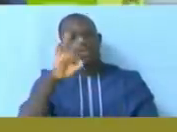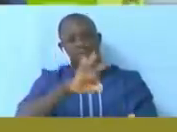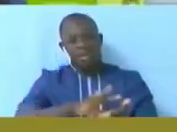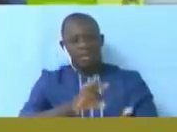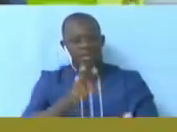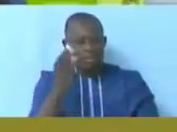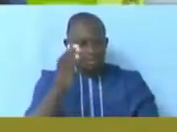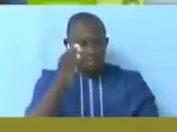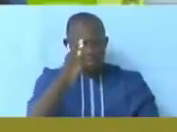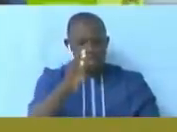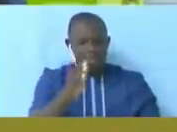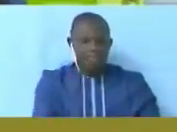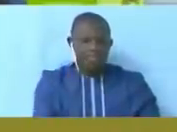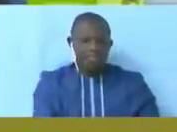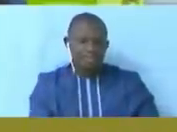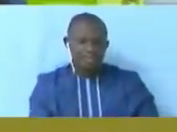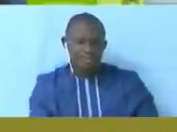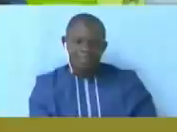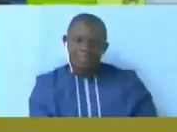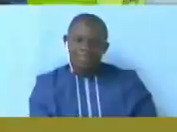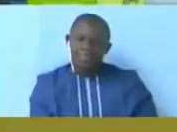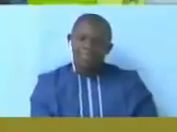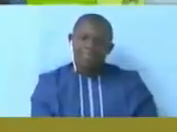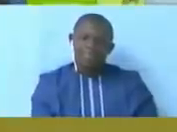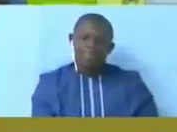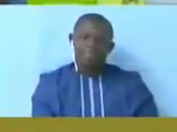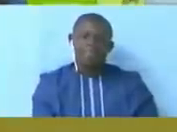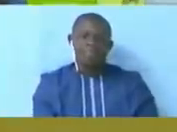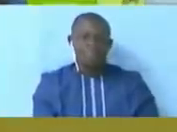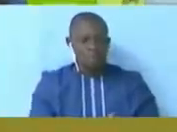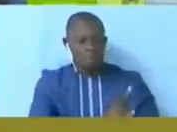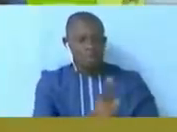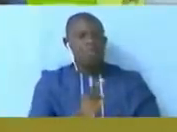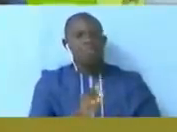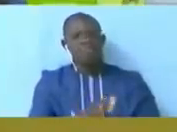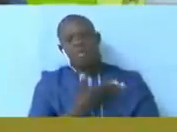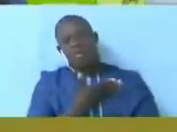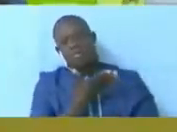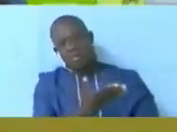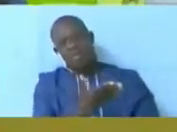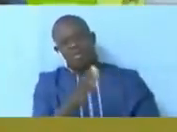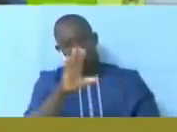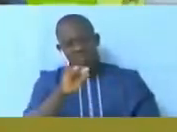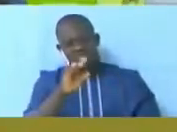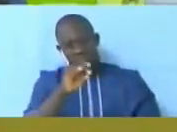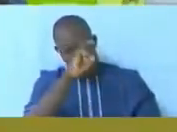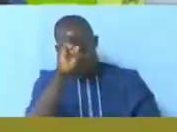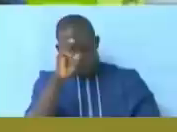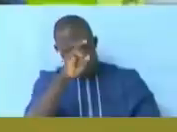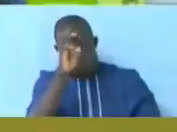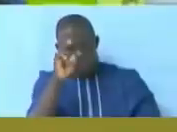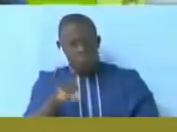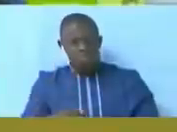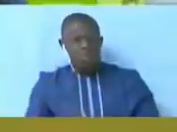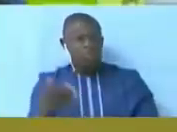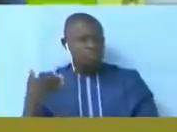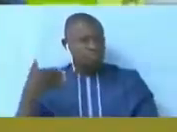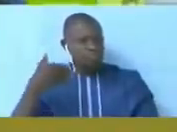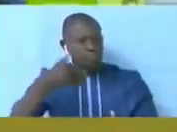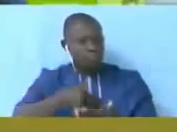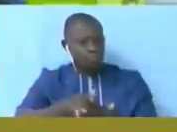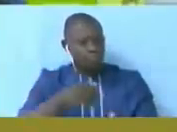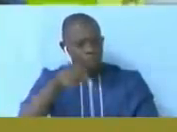natanata Basé wo kamale kan. So we were there doing the work. Mi jembe do ko ke kan. Until when one day